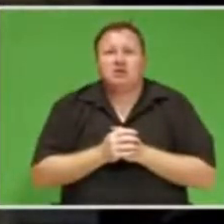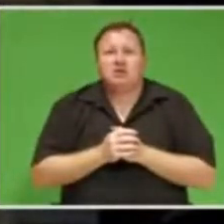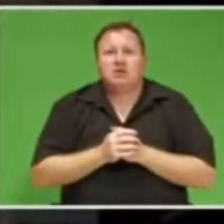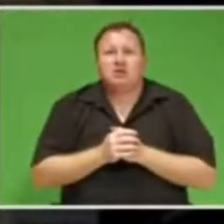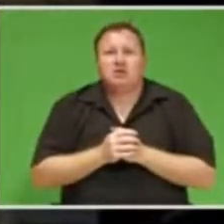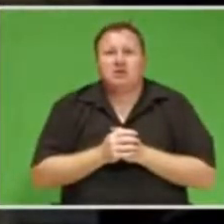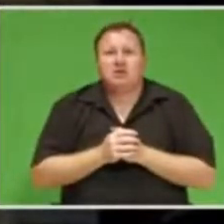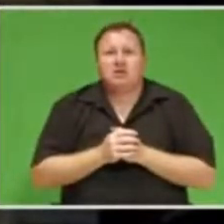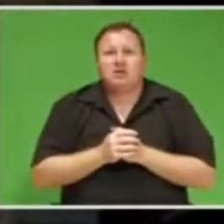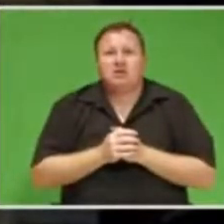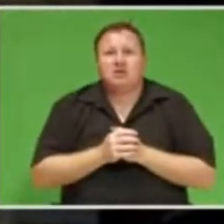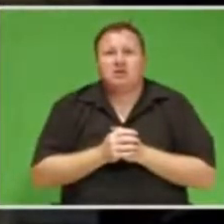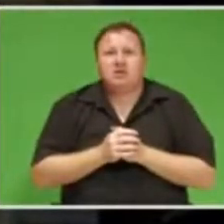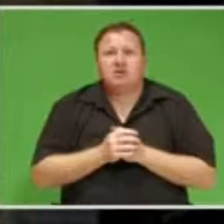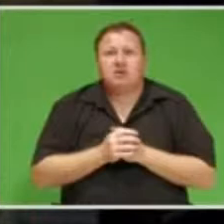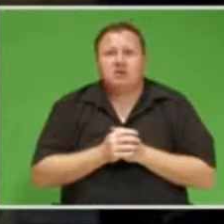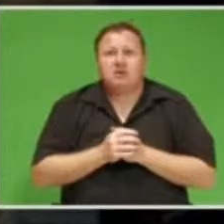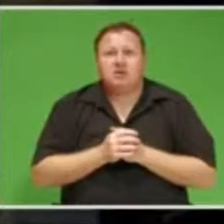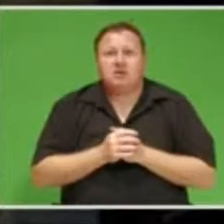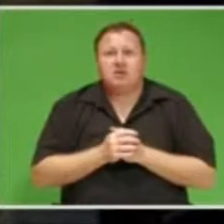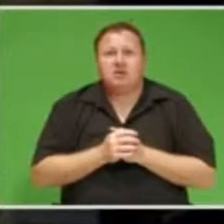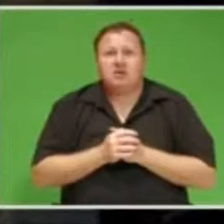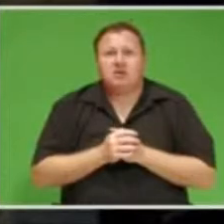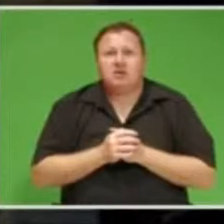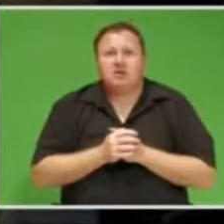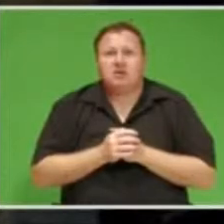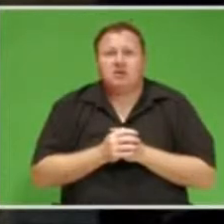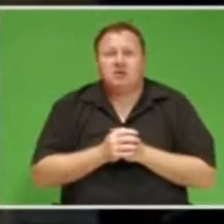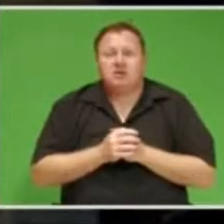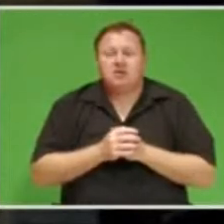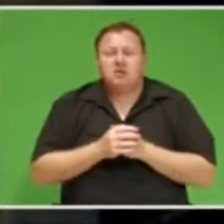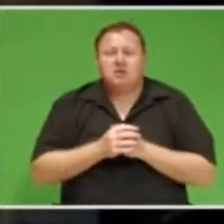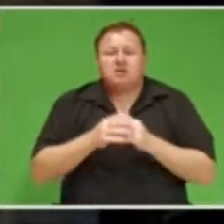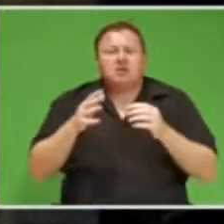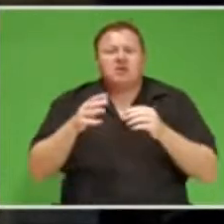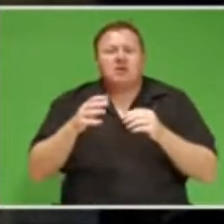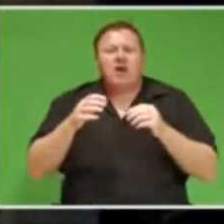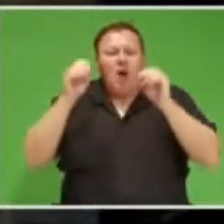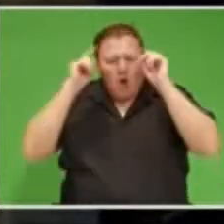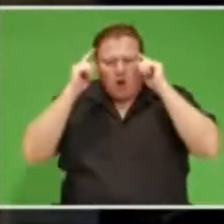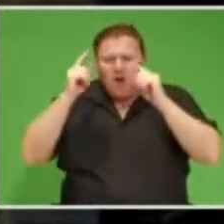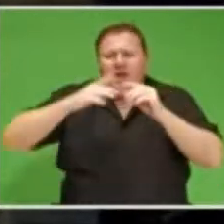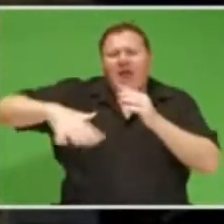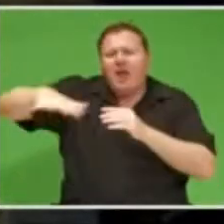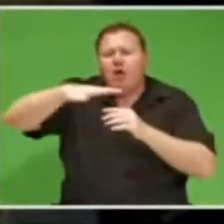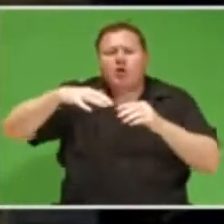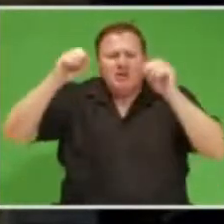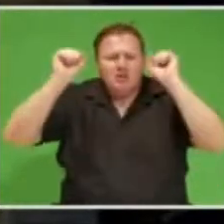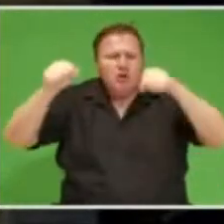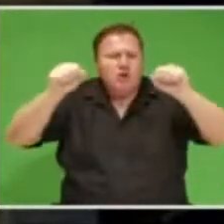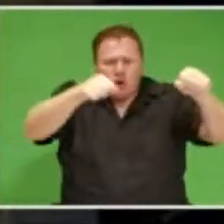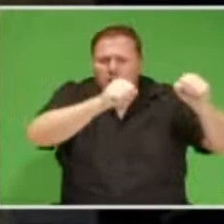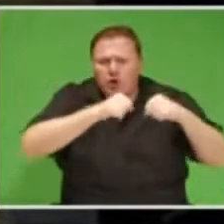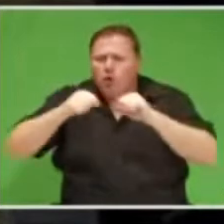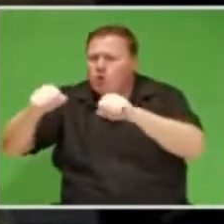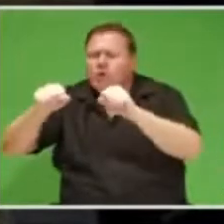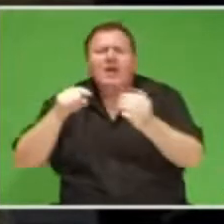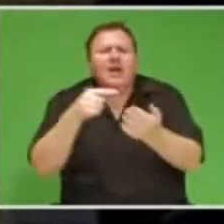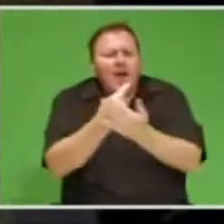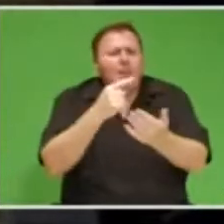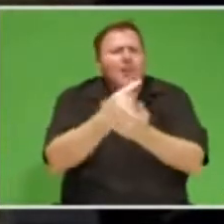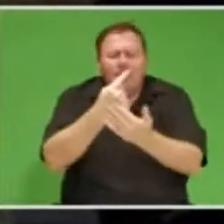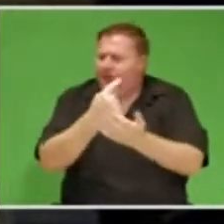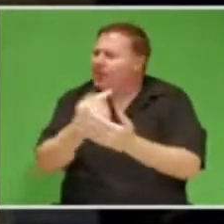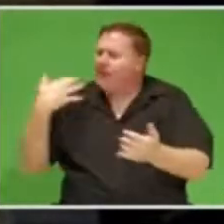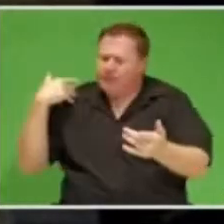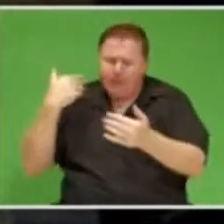processes of consensus building have not been going on. They have. A number of other compacts have been